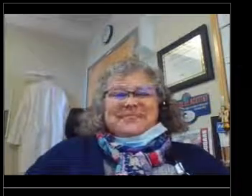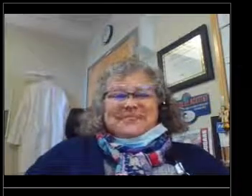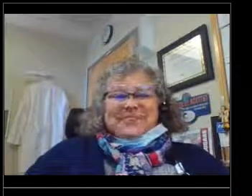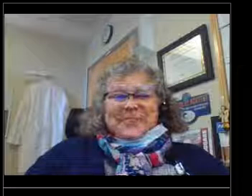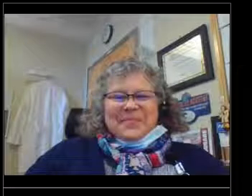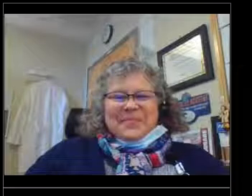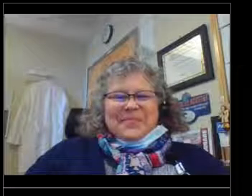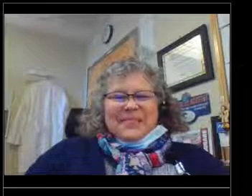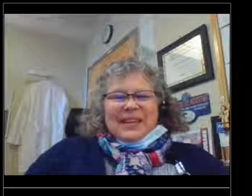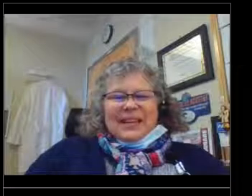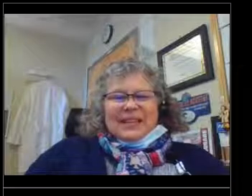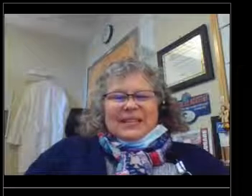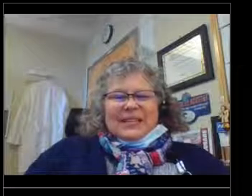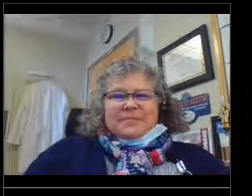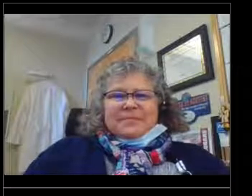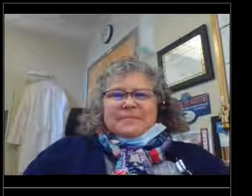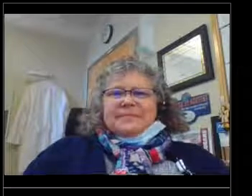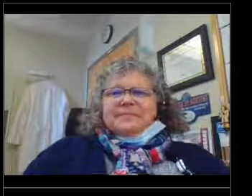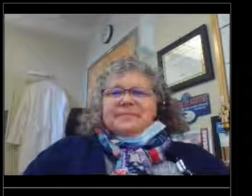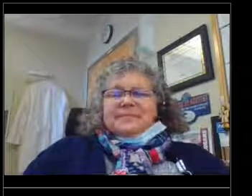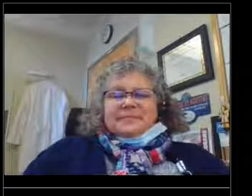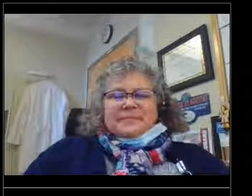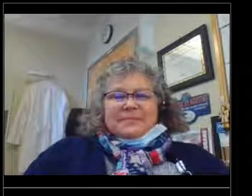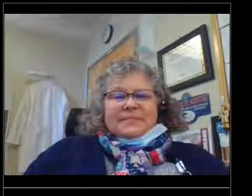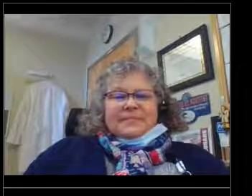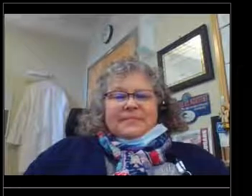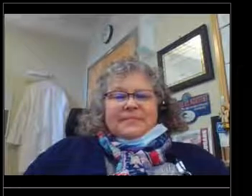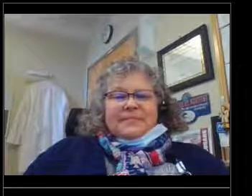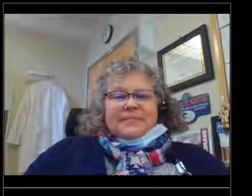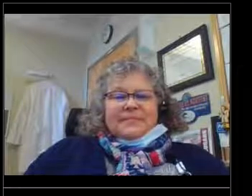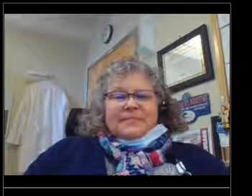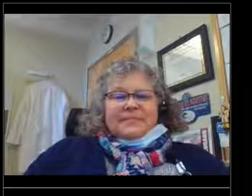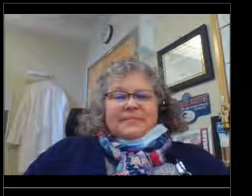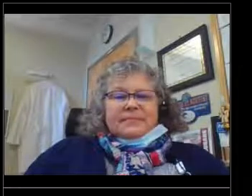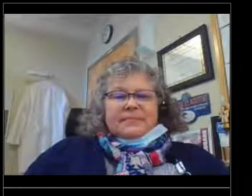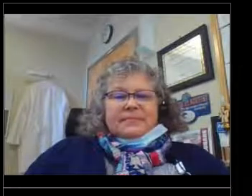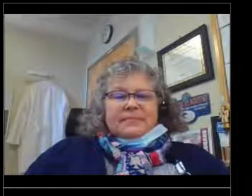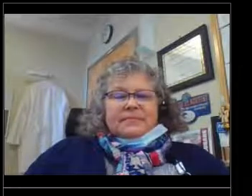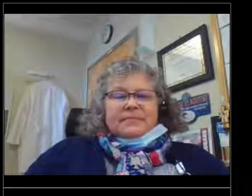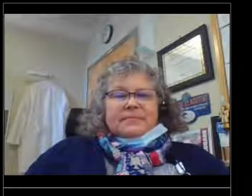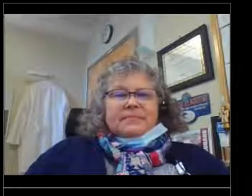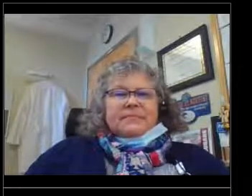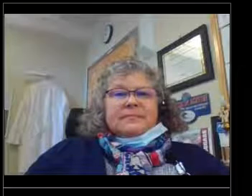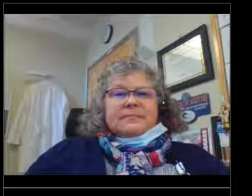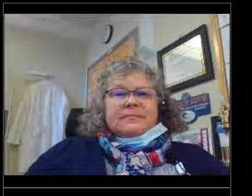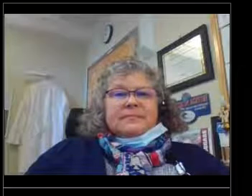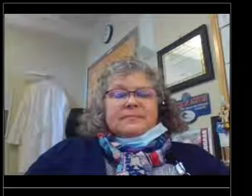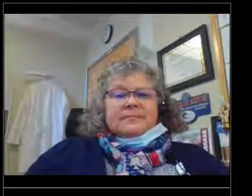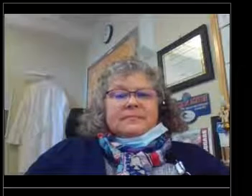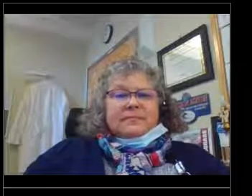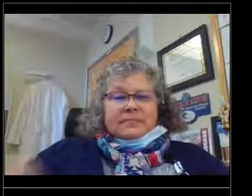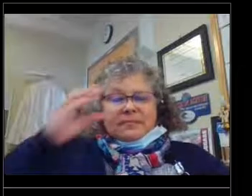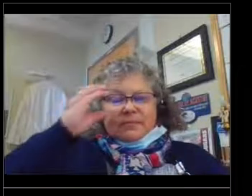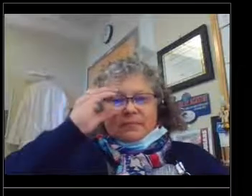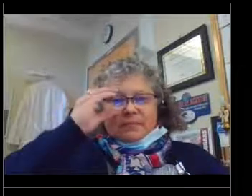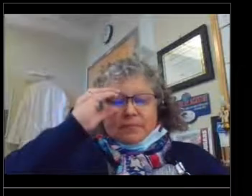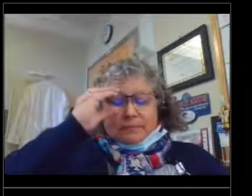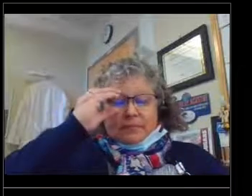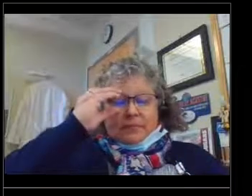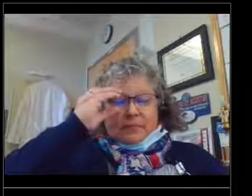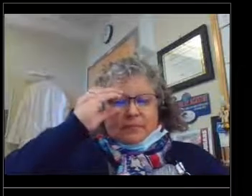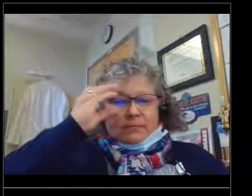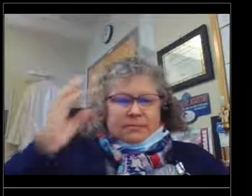care. So it's an opportunity to educate. And I think all of us that have gone through residency understand how medical people get